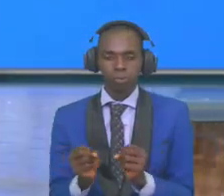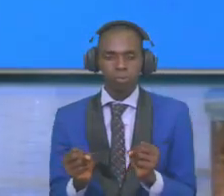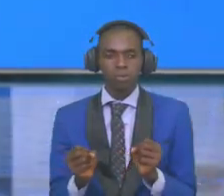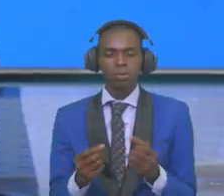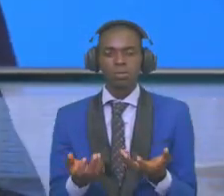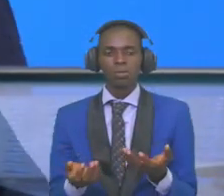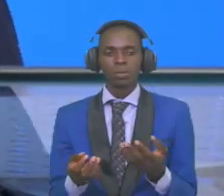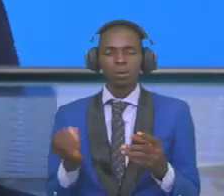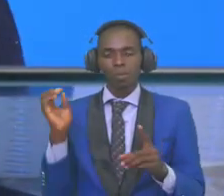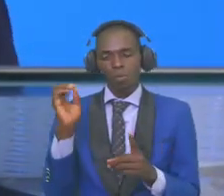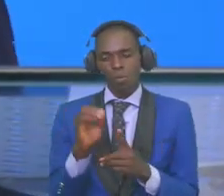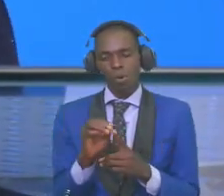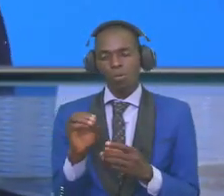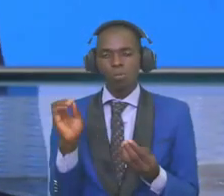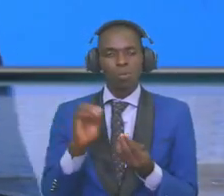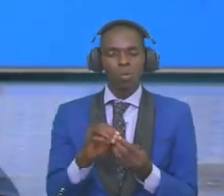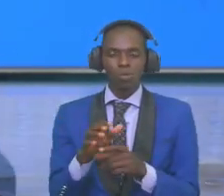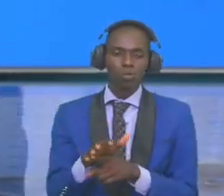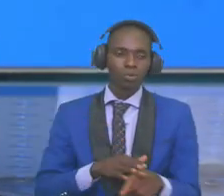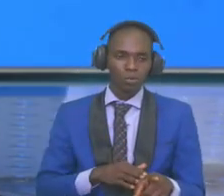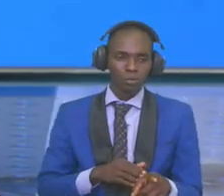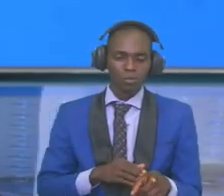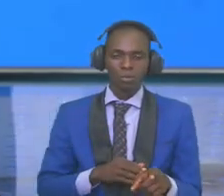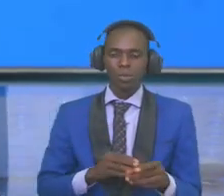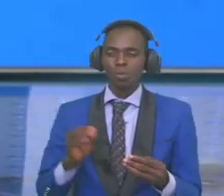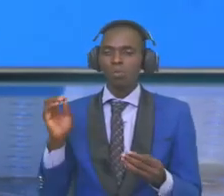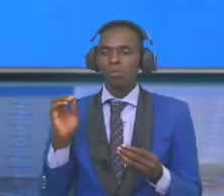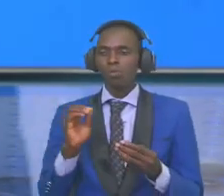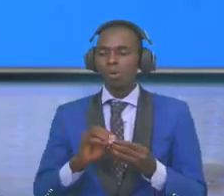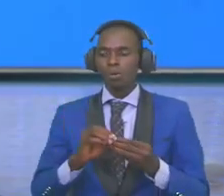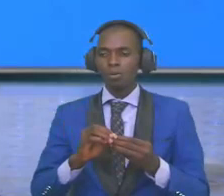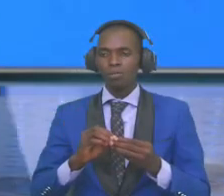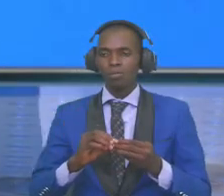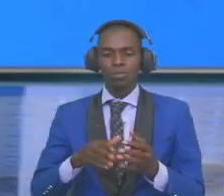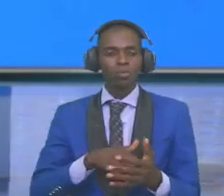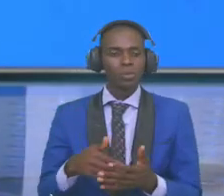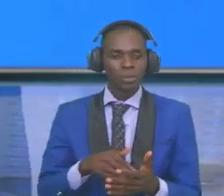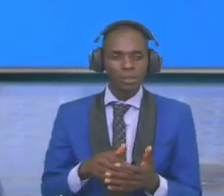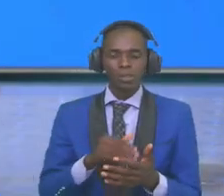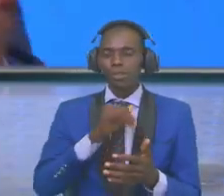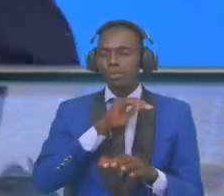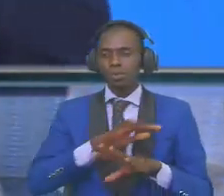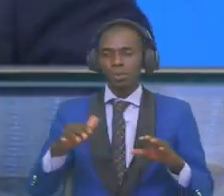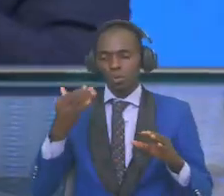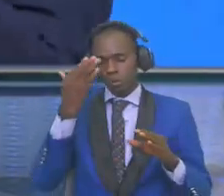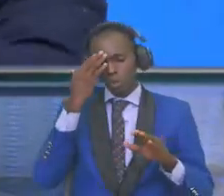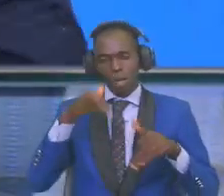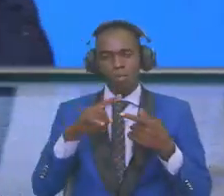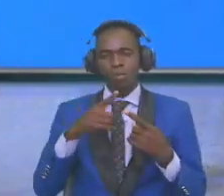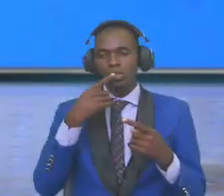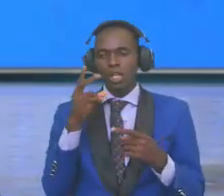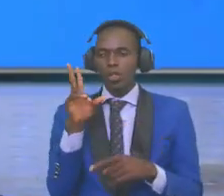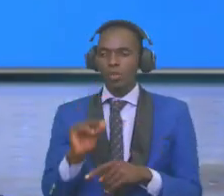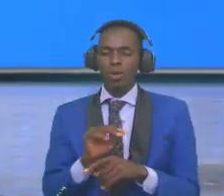lukewarm, anemic, spineless. We don't know how to say no anymore. We're